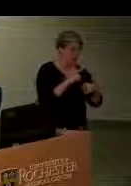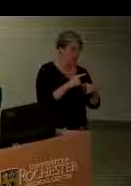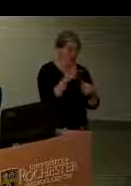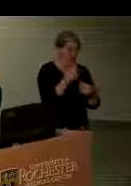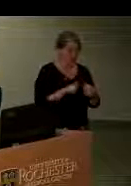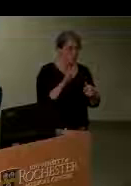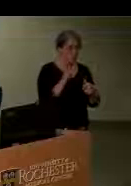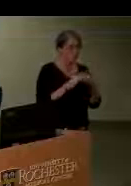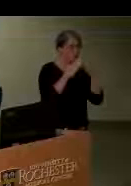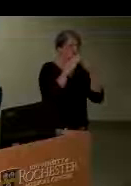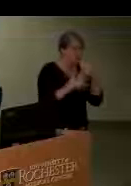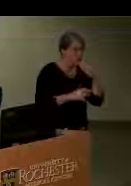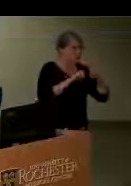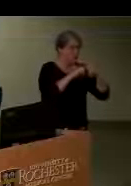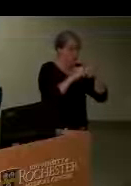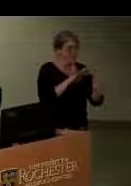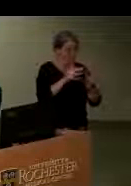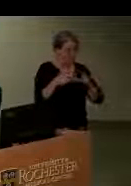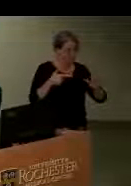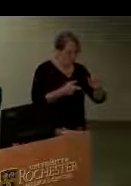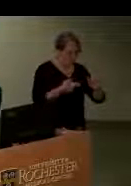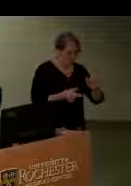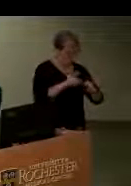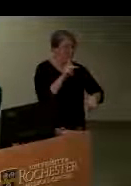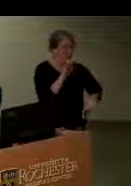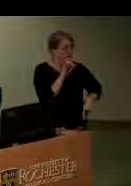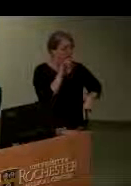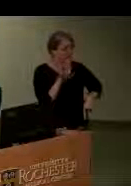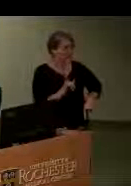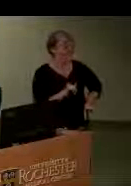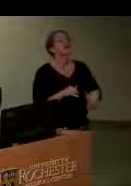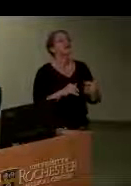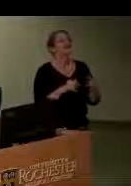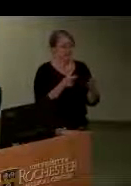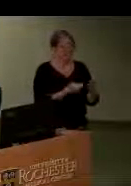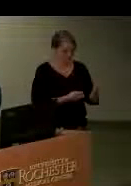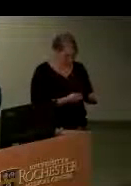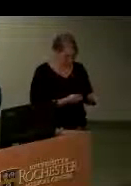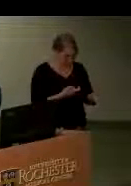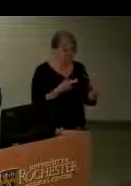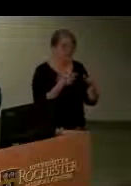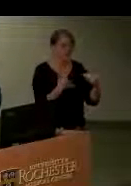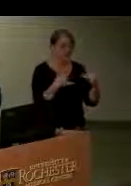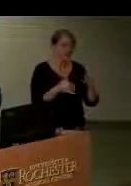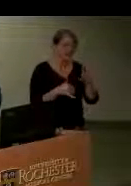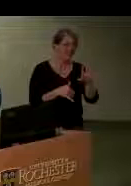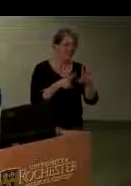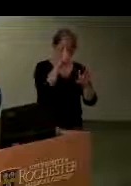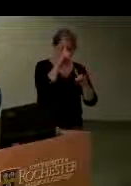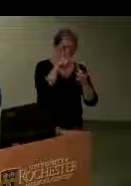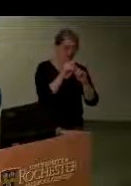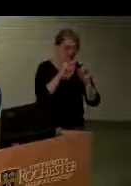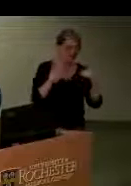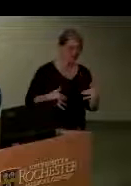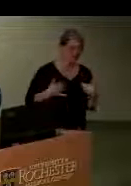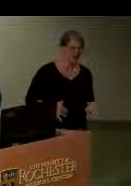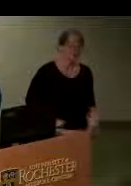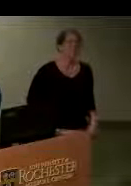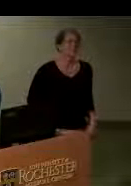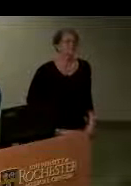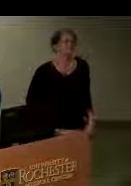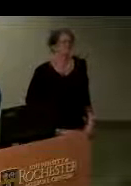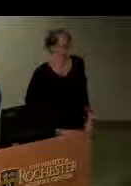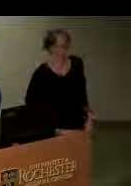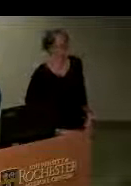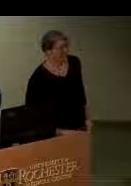hematuria be biopsied. So I did a lot of kidney biopsies. Yeah, don't just think about it.